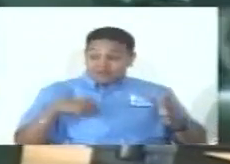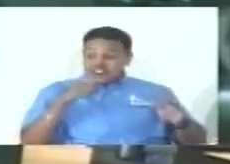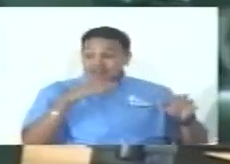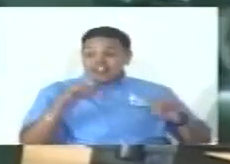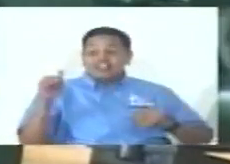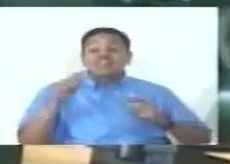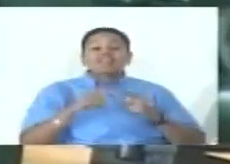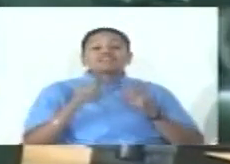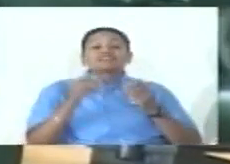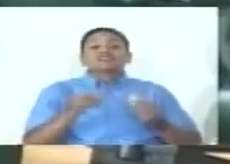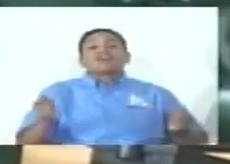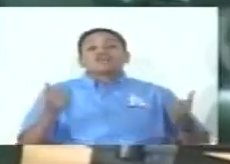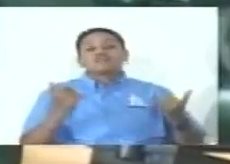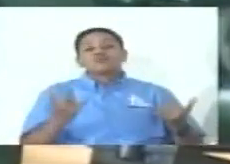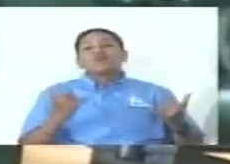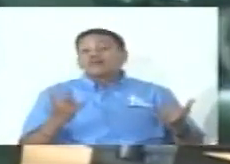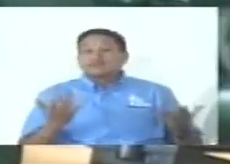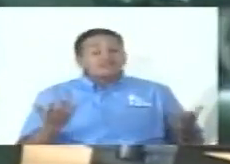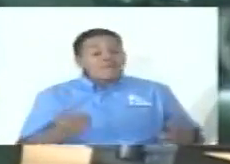this.